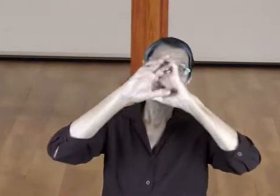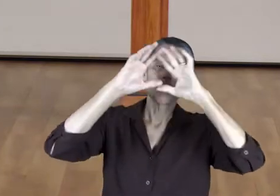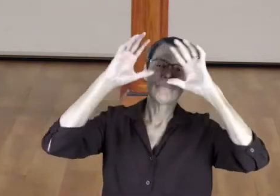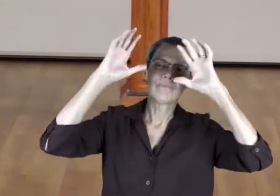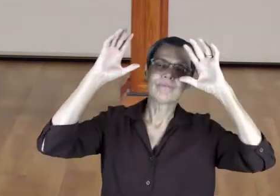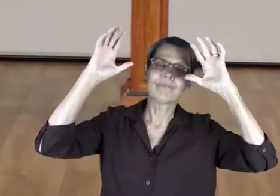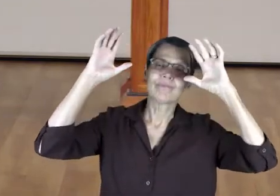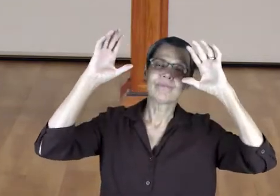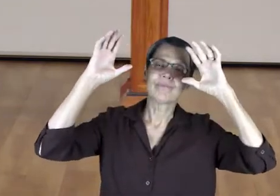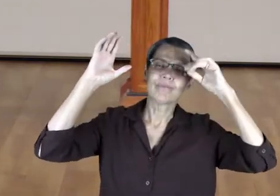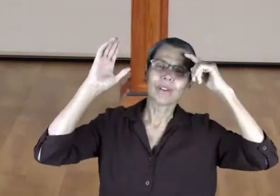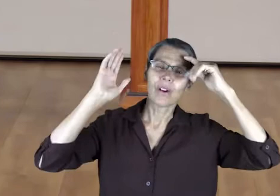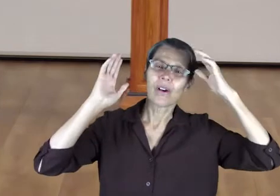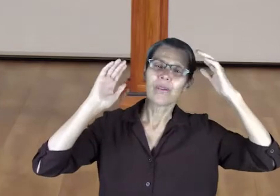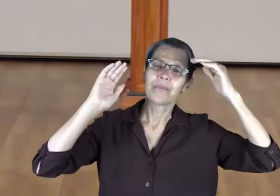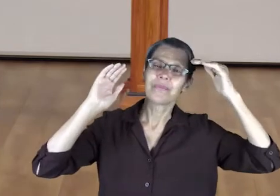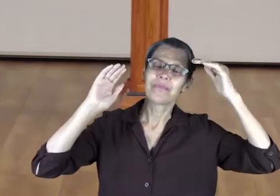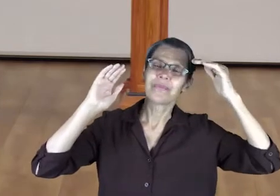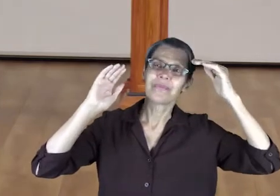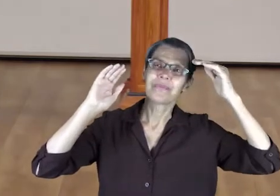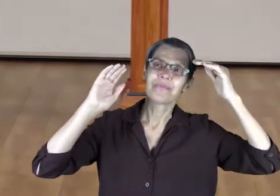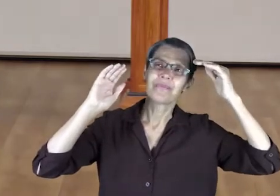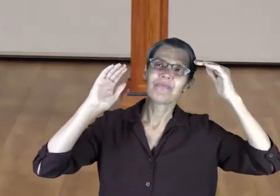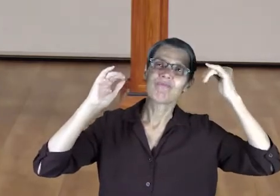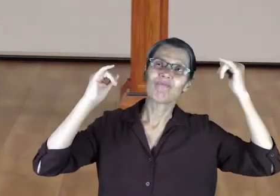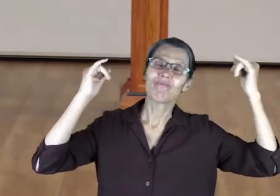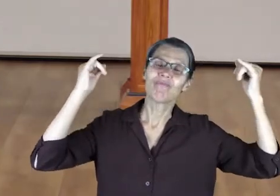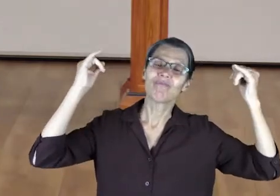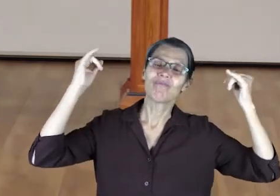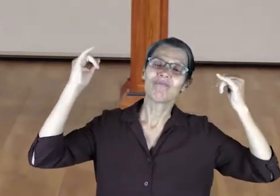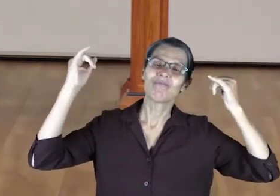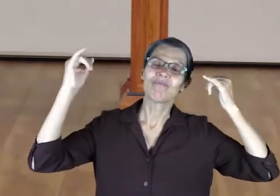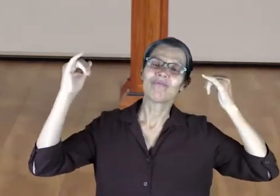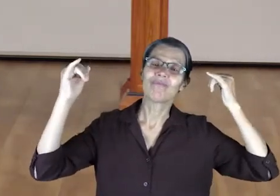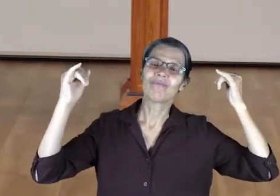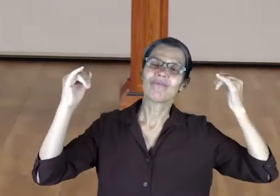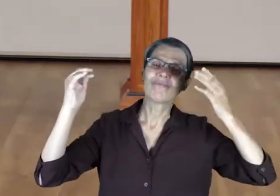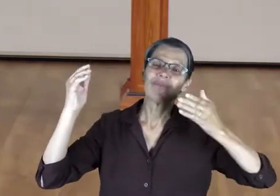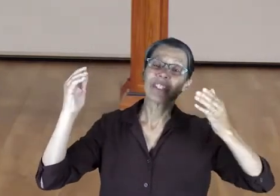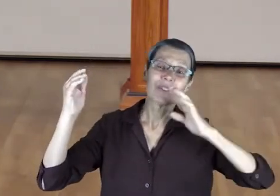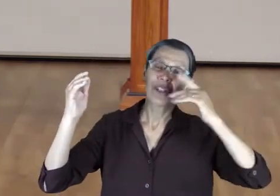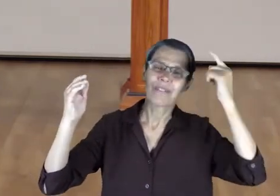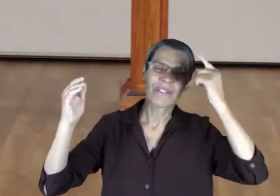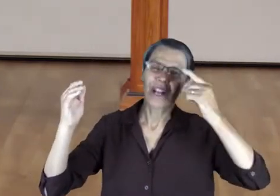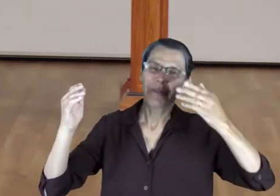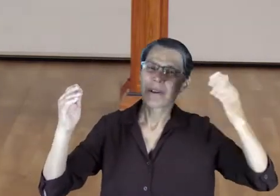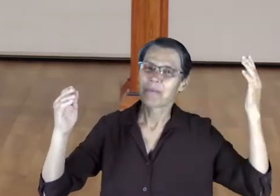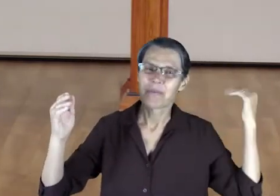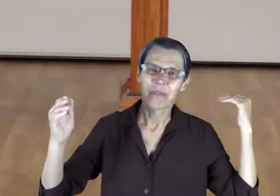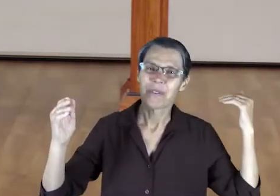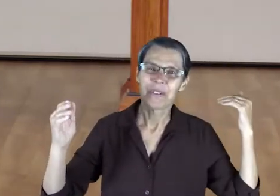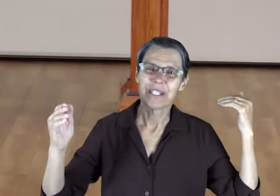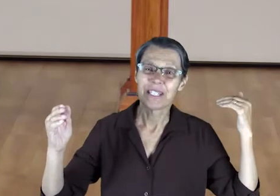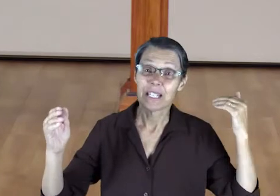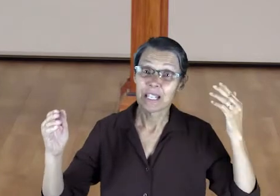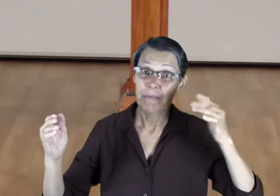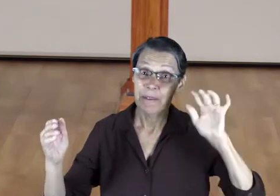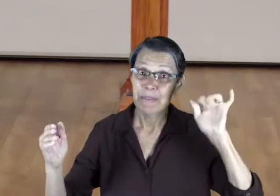dreams and maybe you had hopes and maybe you thought about things you never thought any other